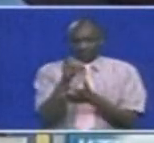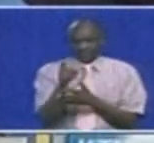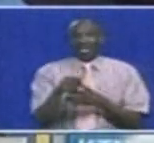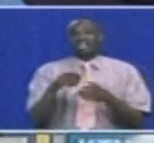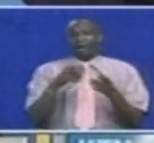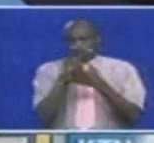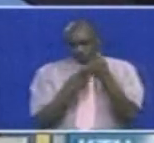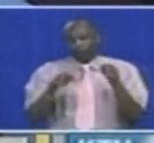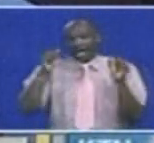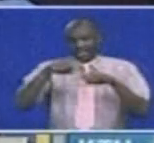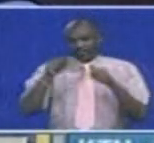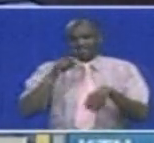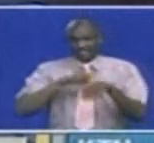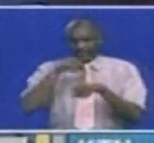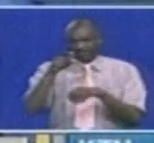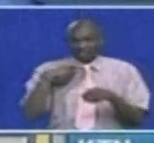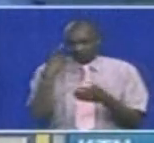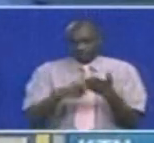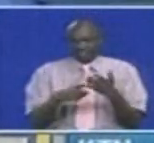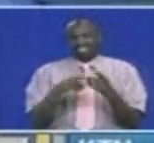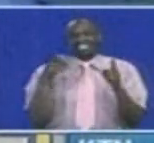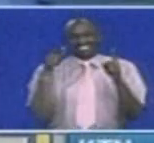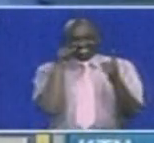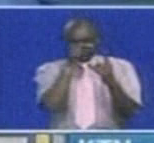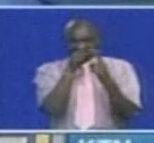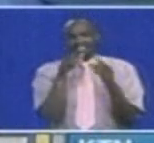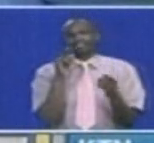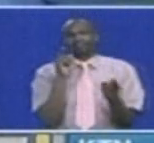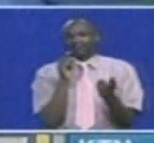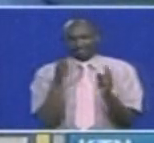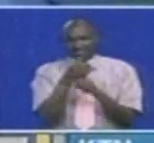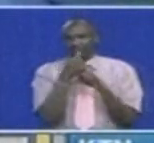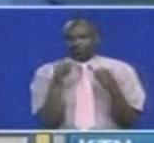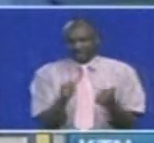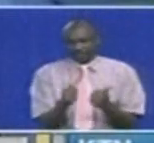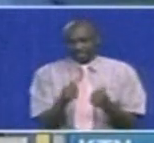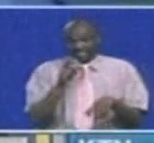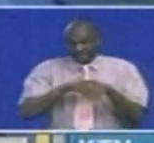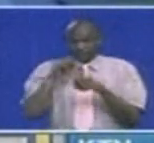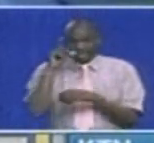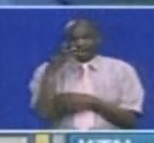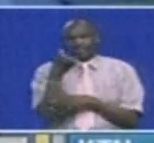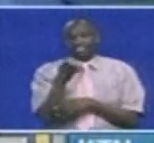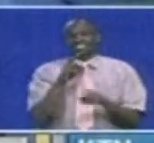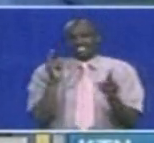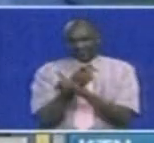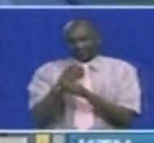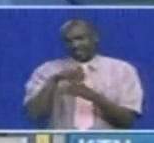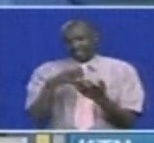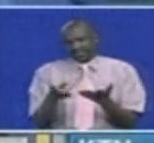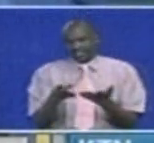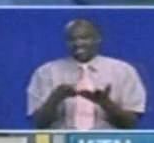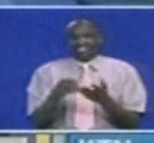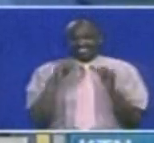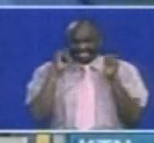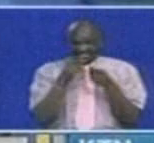agreement reached after he did not reach his target. The Bankers are languishing at the basement of the log after 9 rounds of matches. Tusker's lead was cut